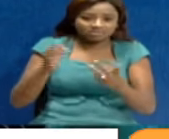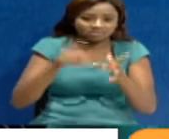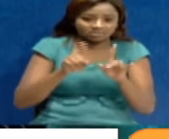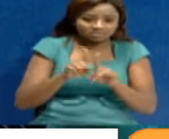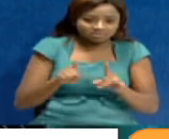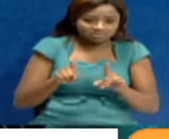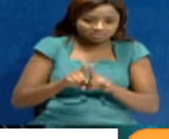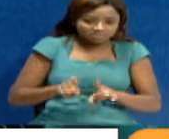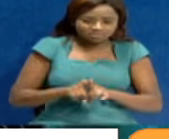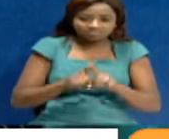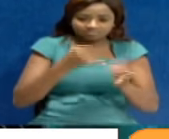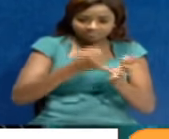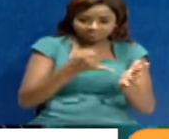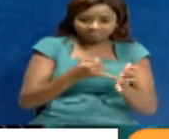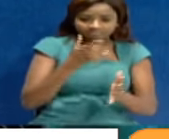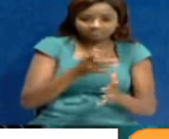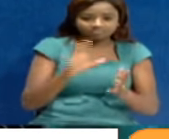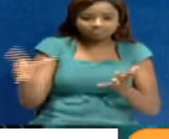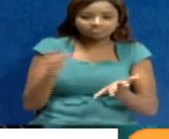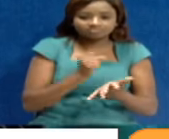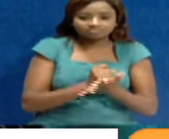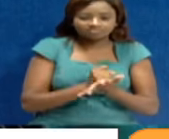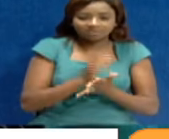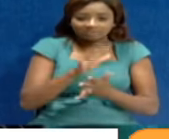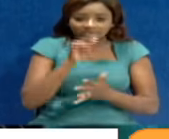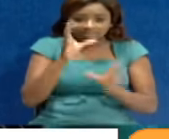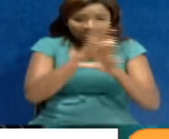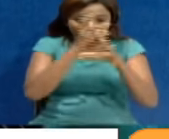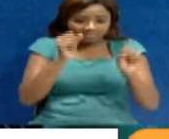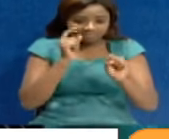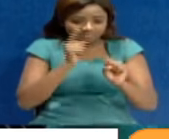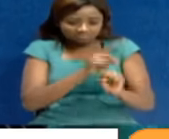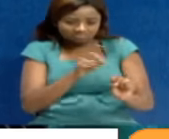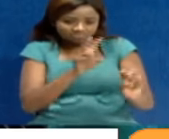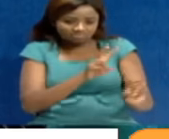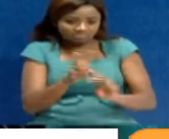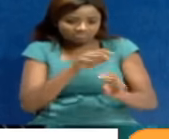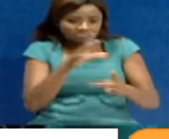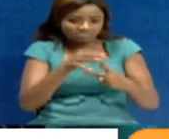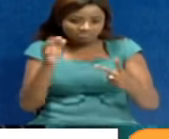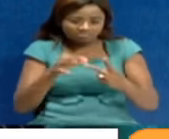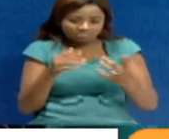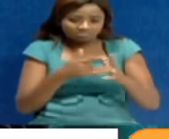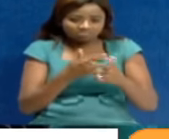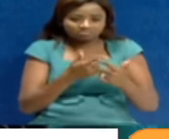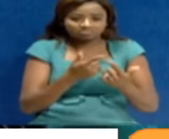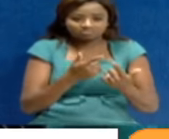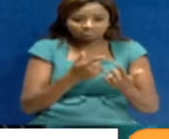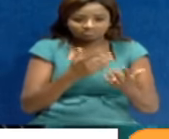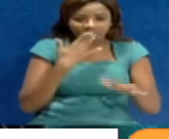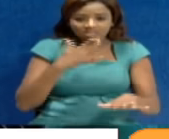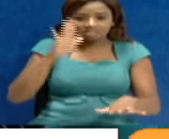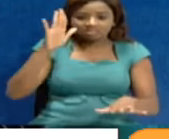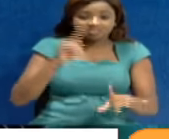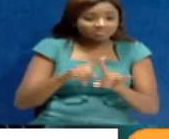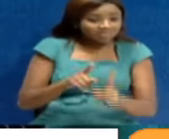appointment. Then the president would then nominate them, take them to parliament for vetting before final appointment and swearing in. That did